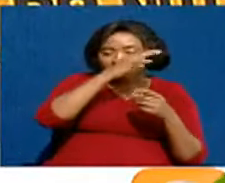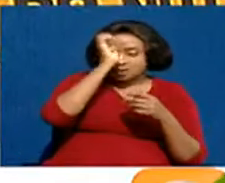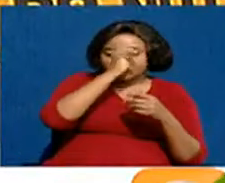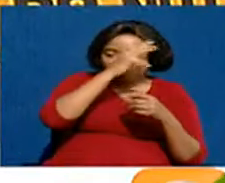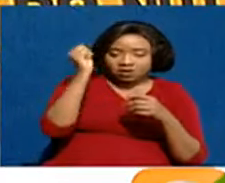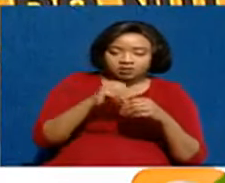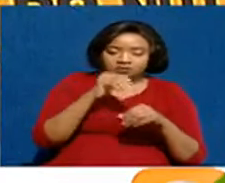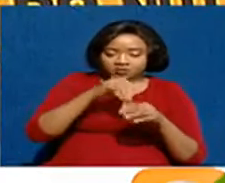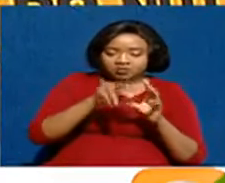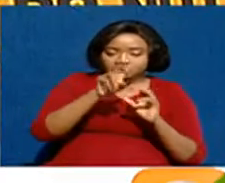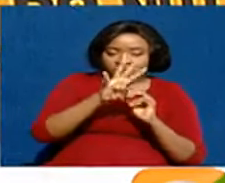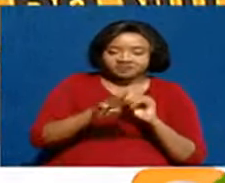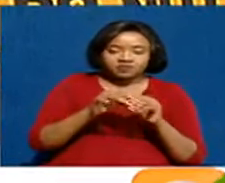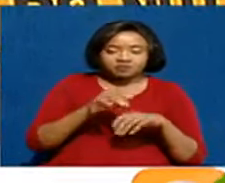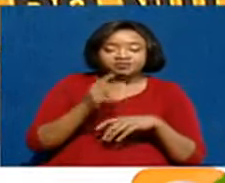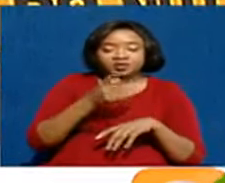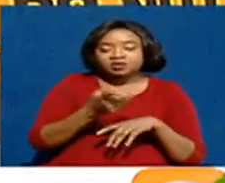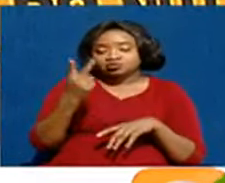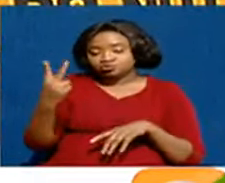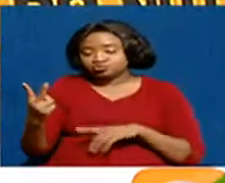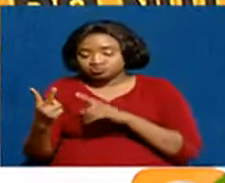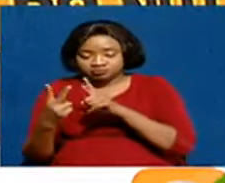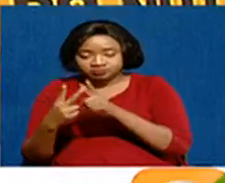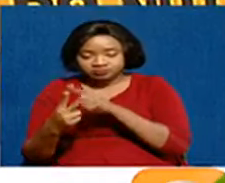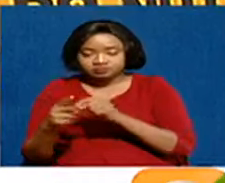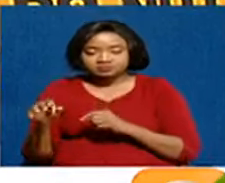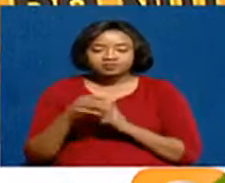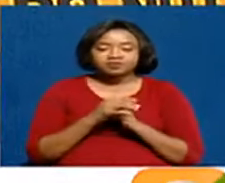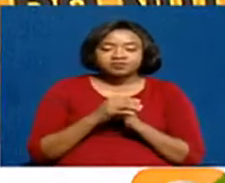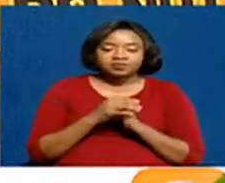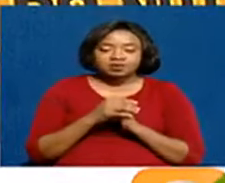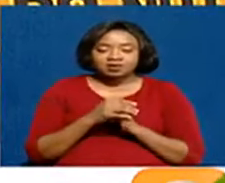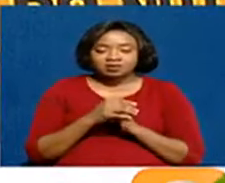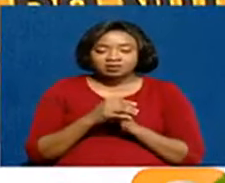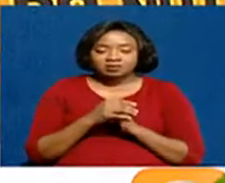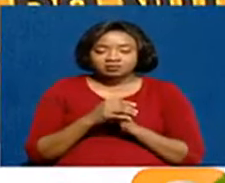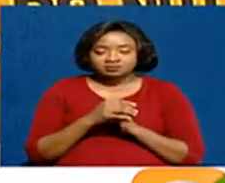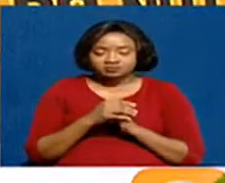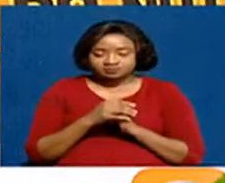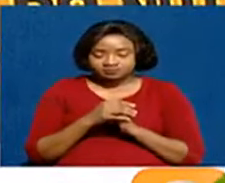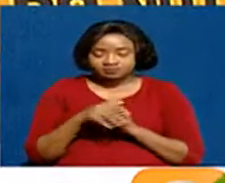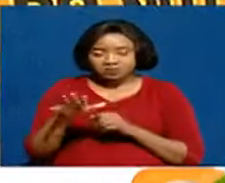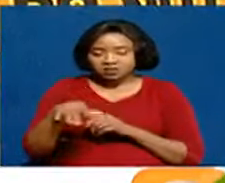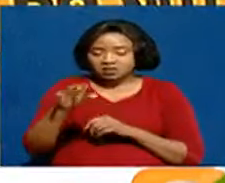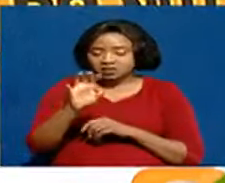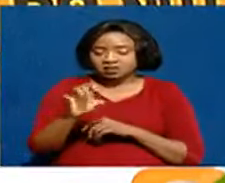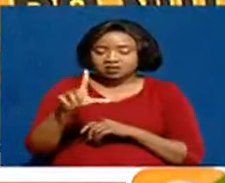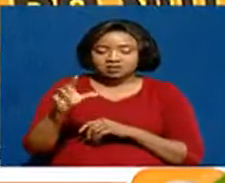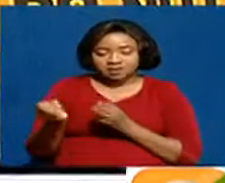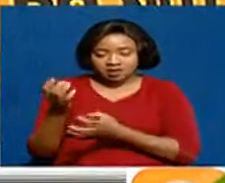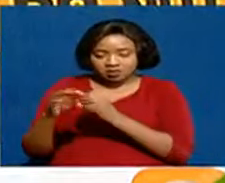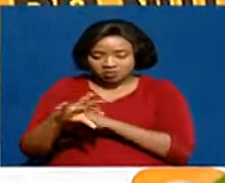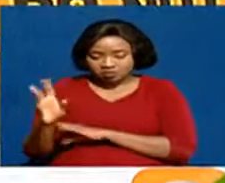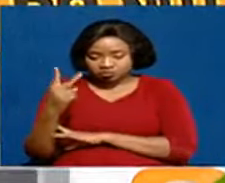hours. Two suspected livestock thieves were lynched in Kabi Moi and Esageri villages in Eldama Ravine, Baringo County,